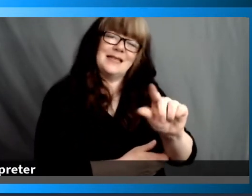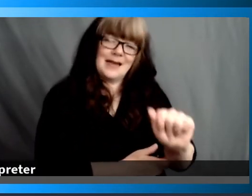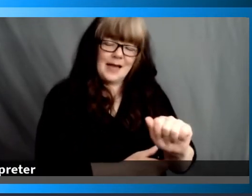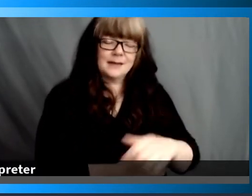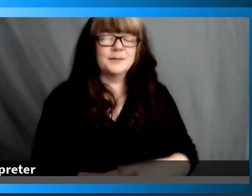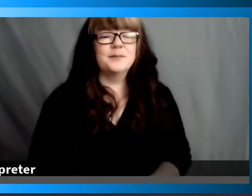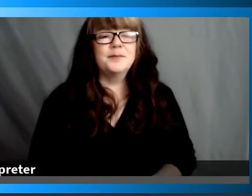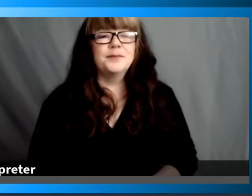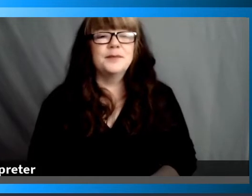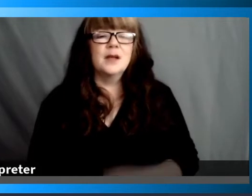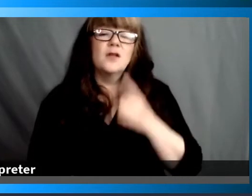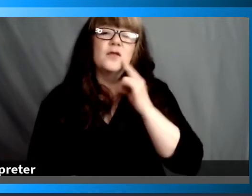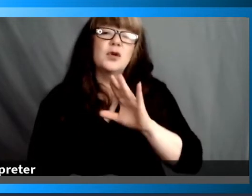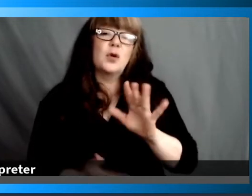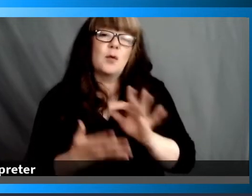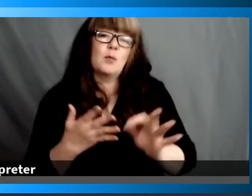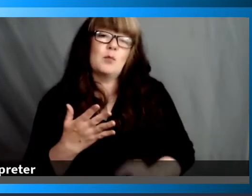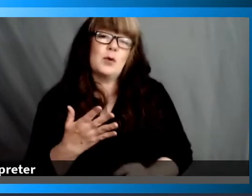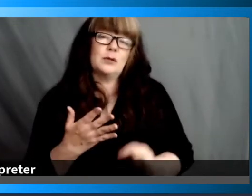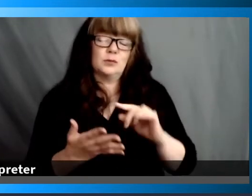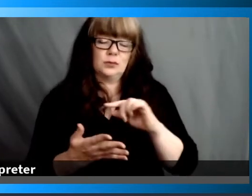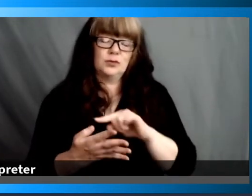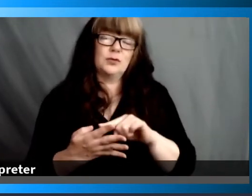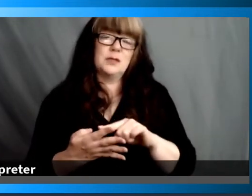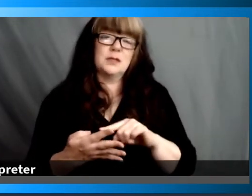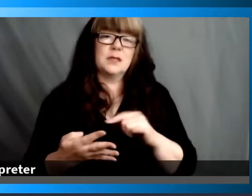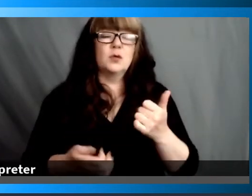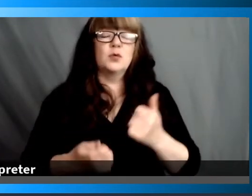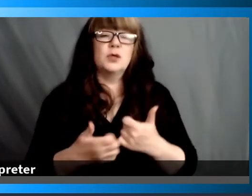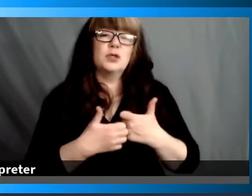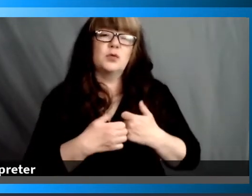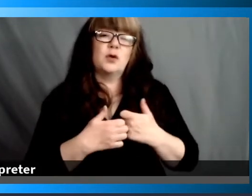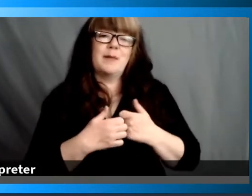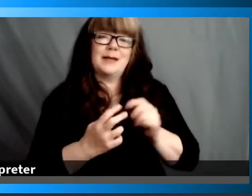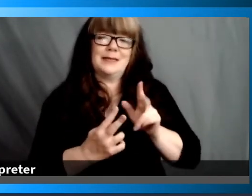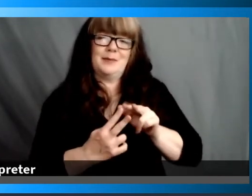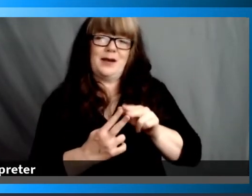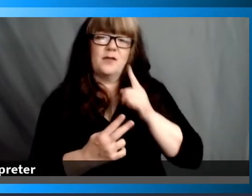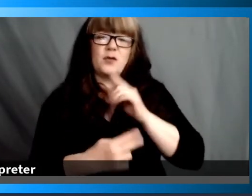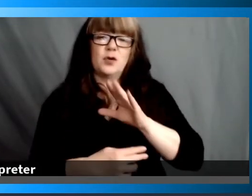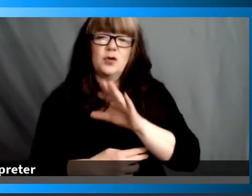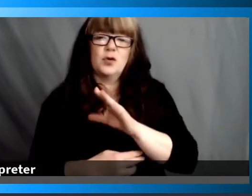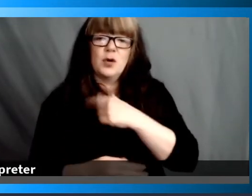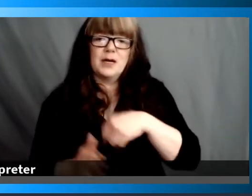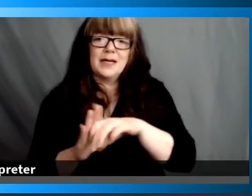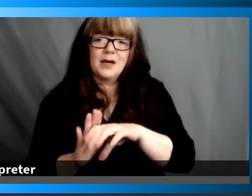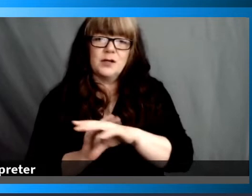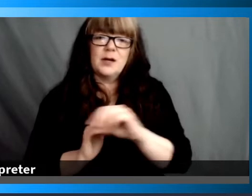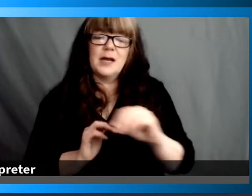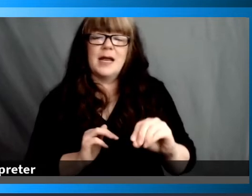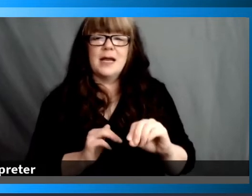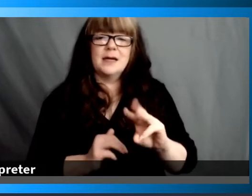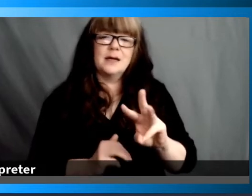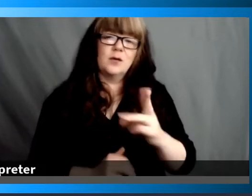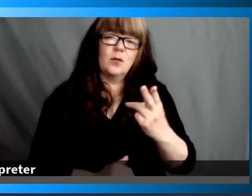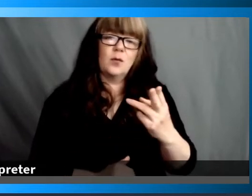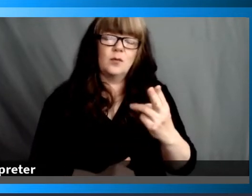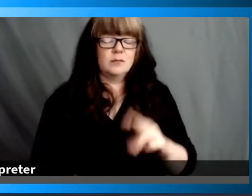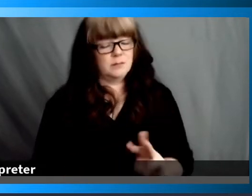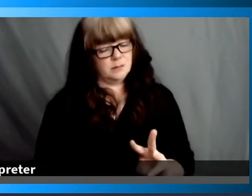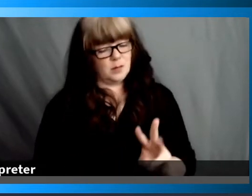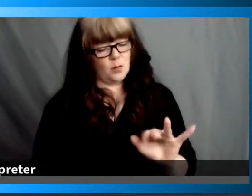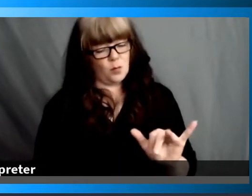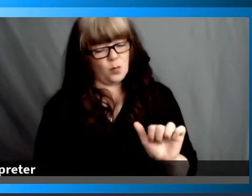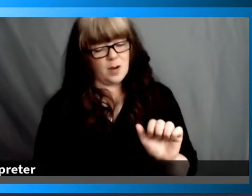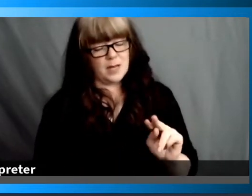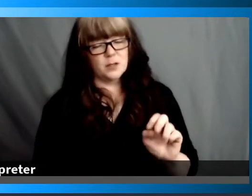for your multiple choice, it's going to be what romantic pairing would you pick for your character Rosita and Wynonna to star in a remake of,